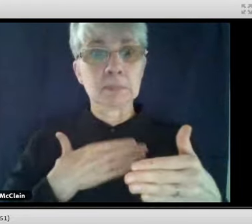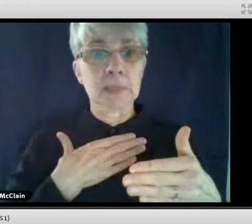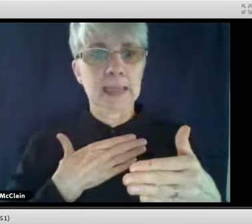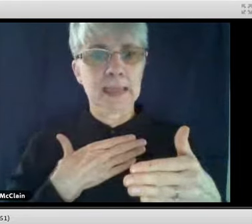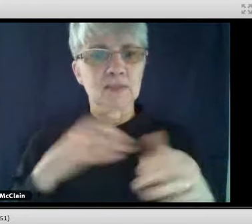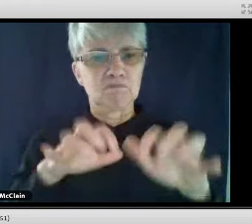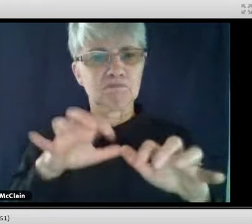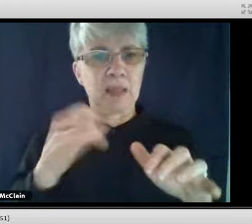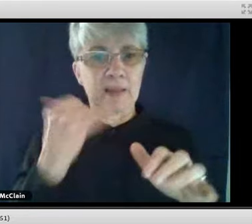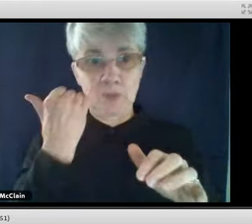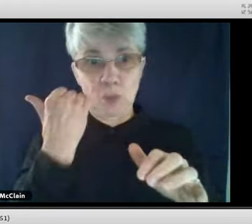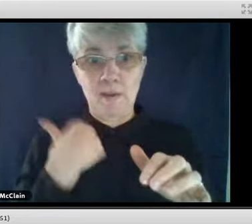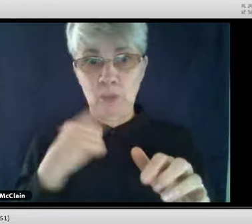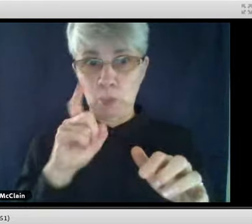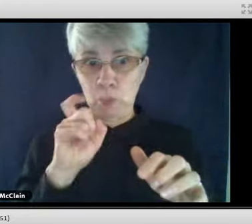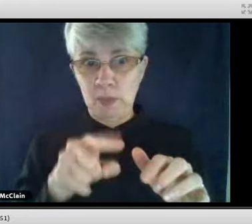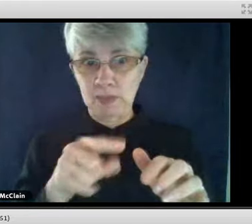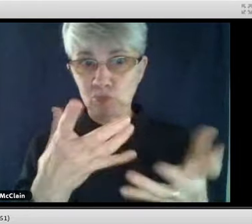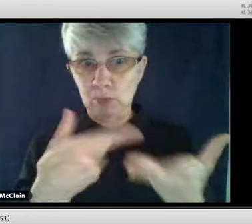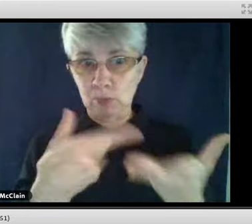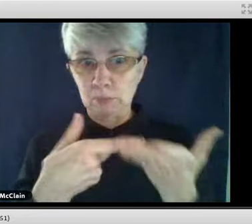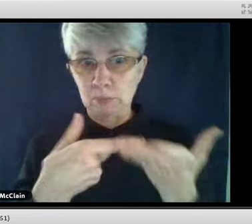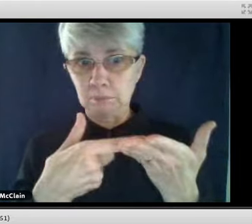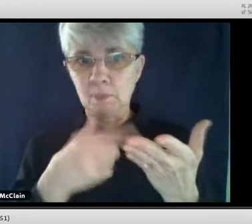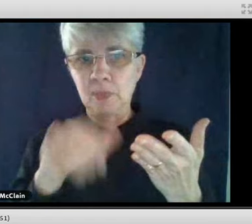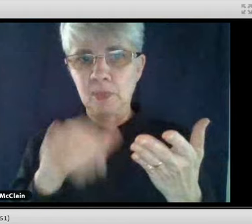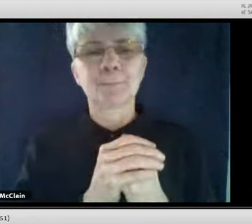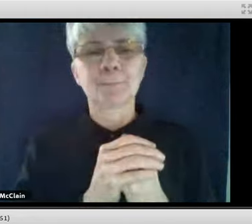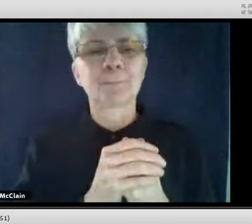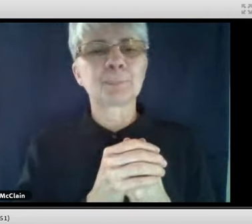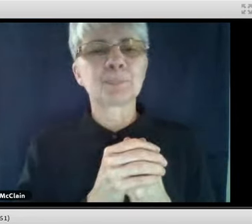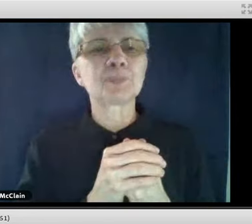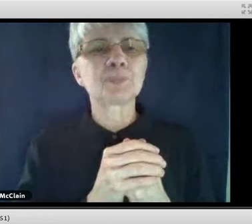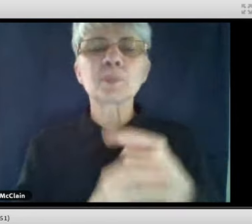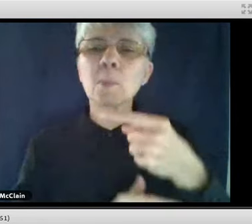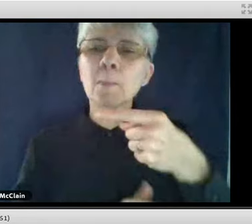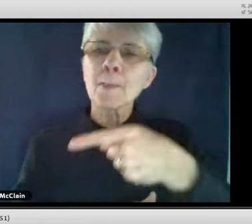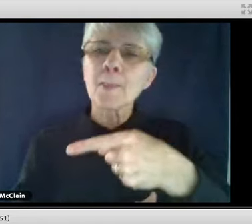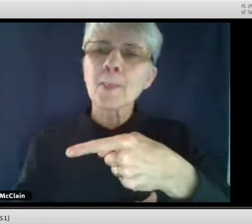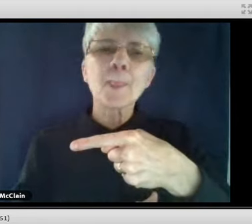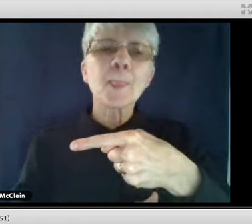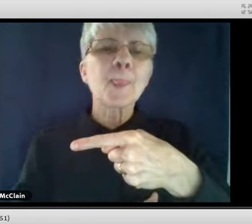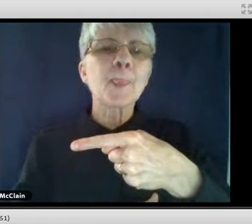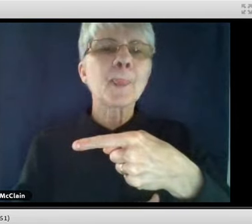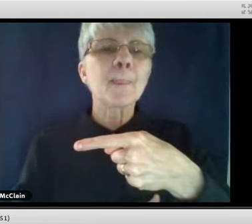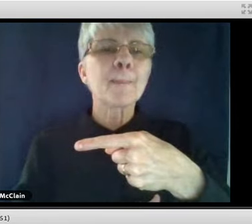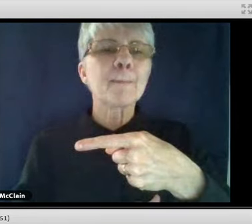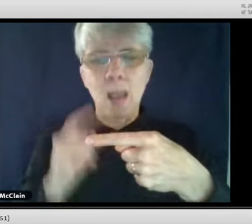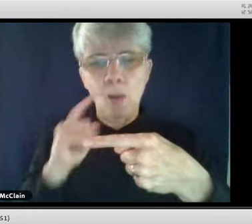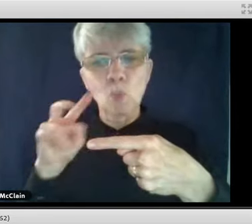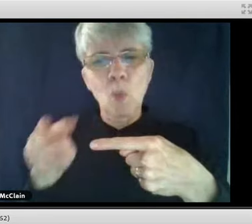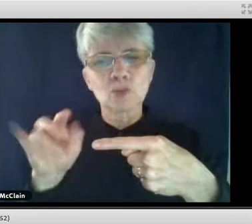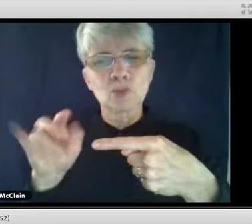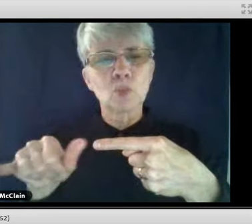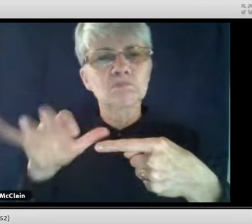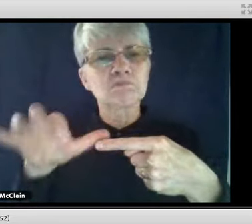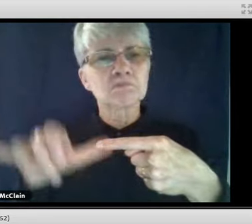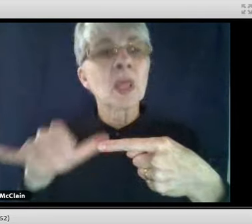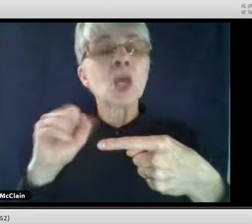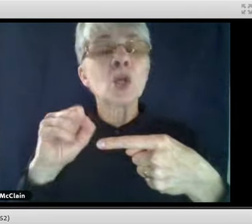you do have something that you'd like to say or to ask. Okay, so I will be monitoring that. Okay,